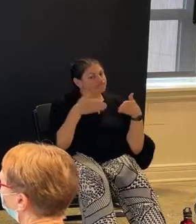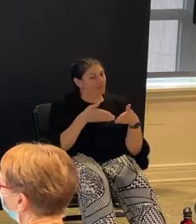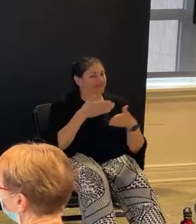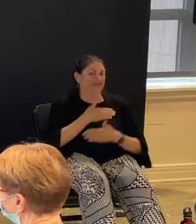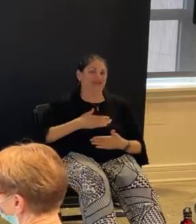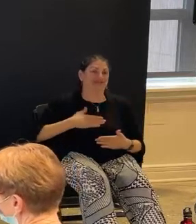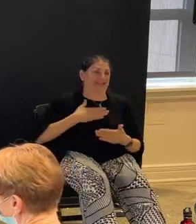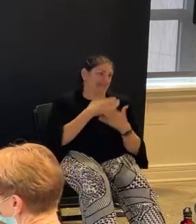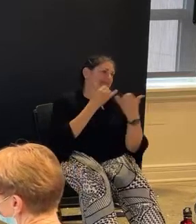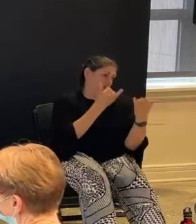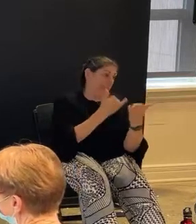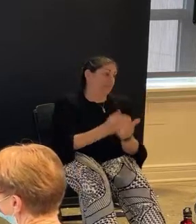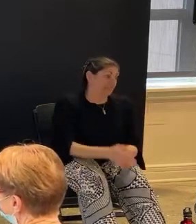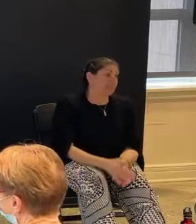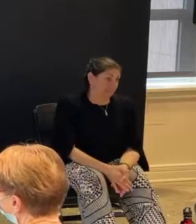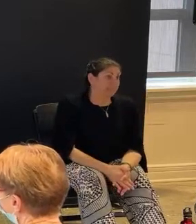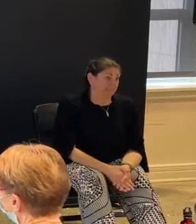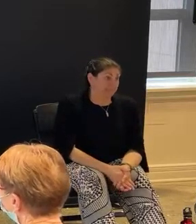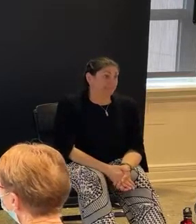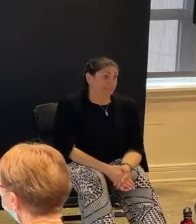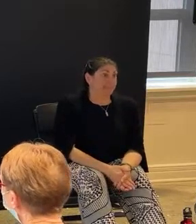this point.